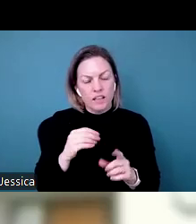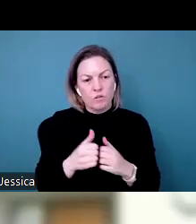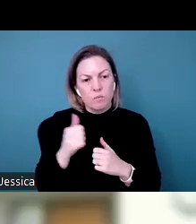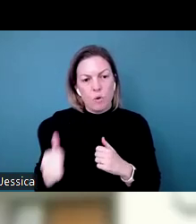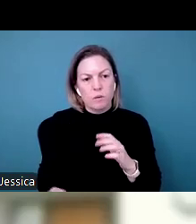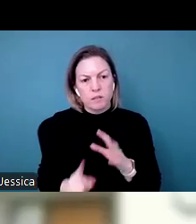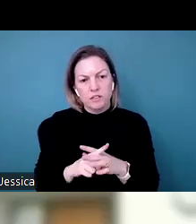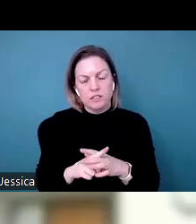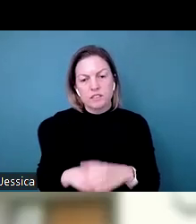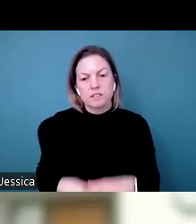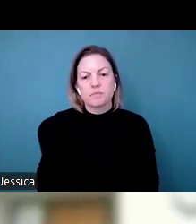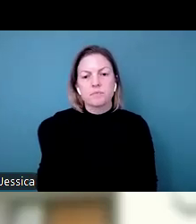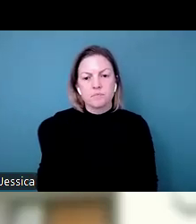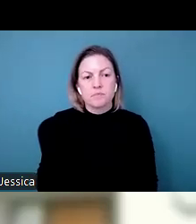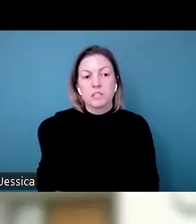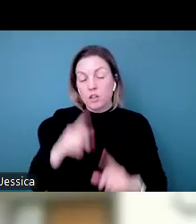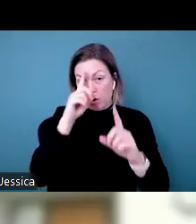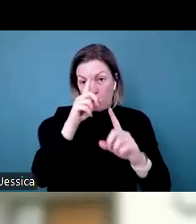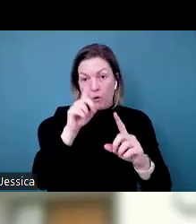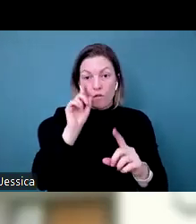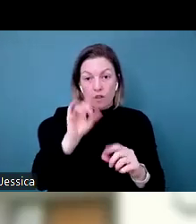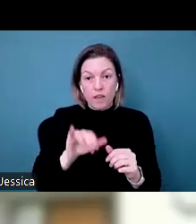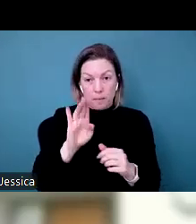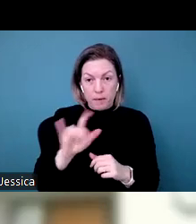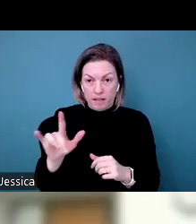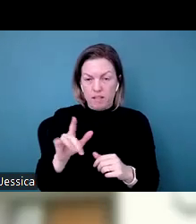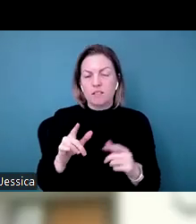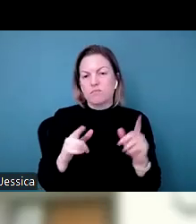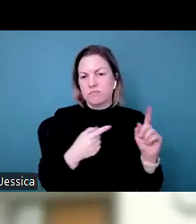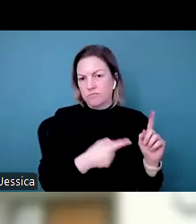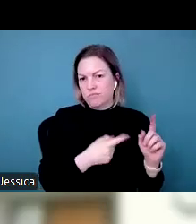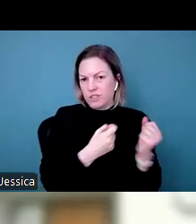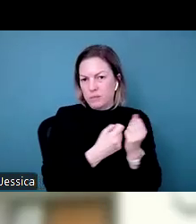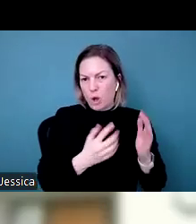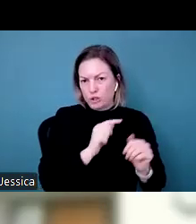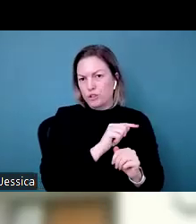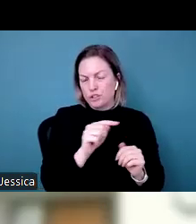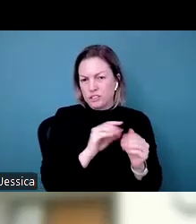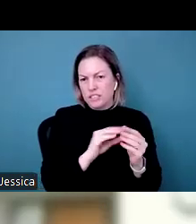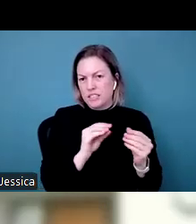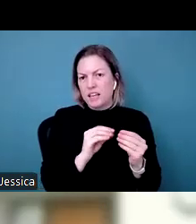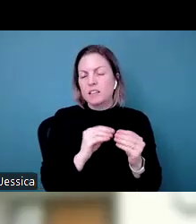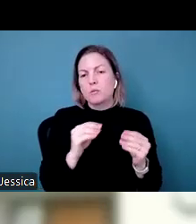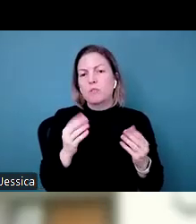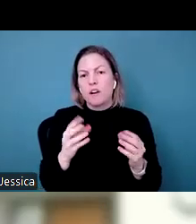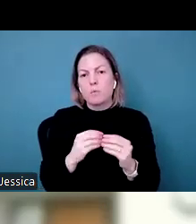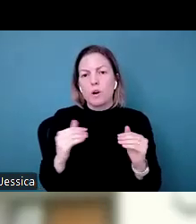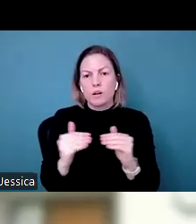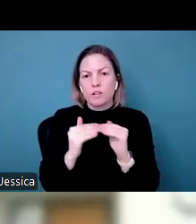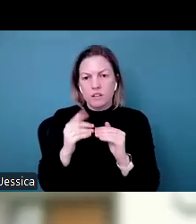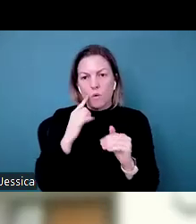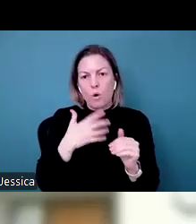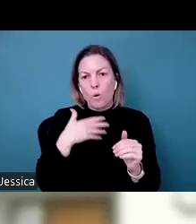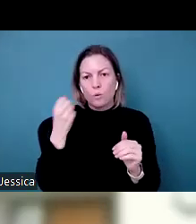the intent of the bill, from speaking with the sponsors, was to provide more equity for older adults